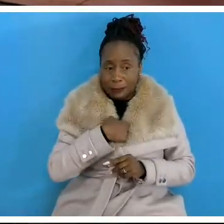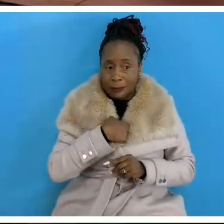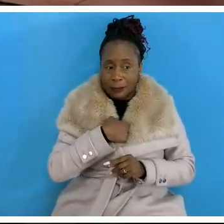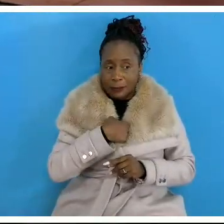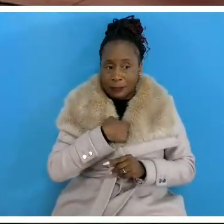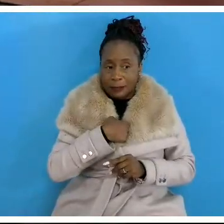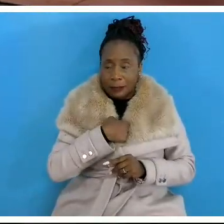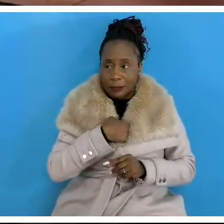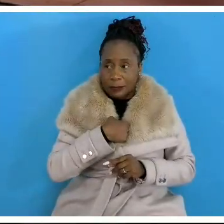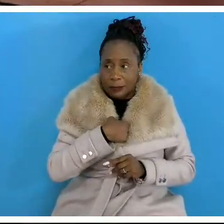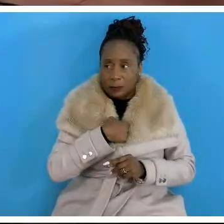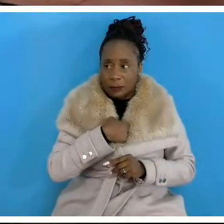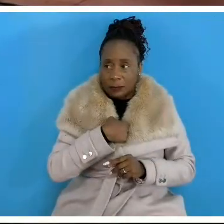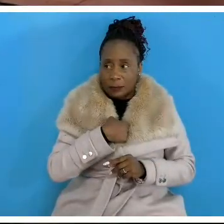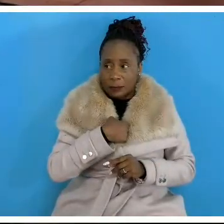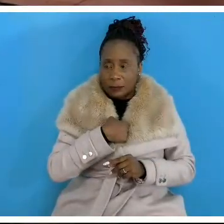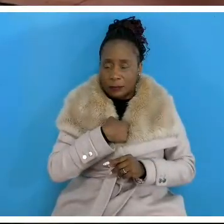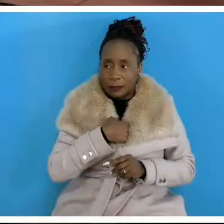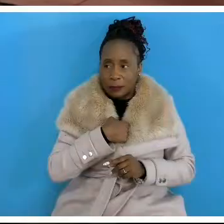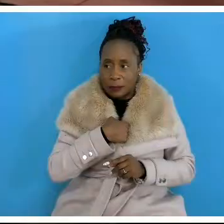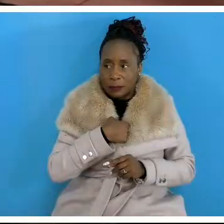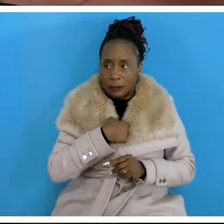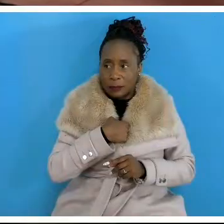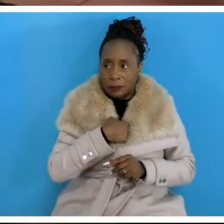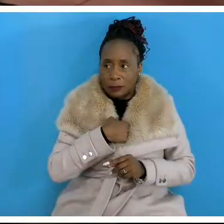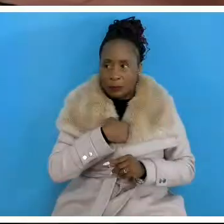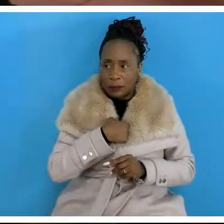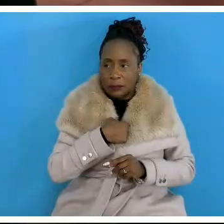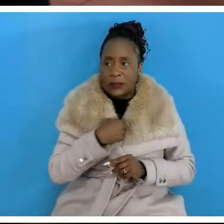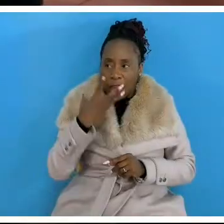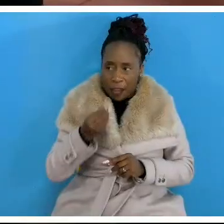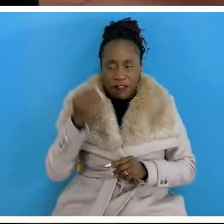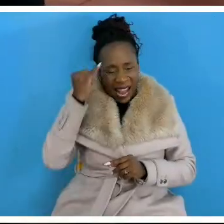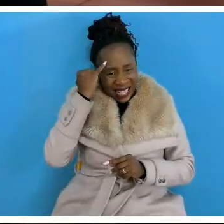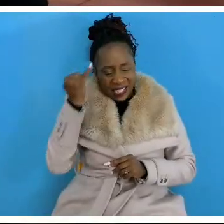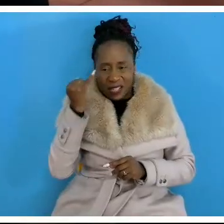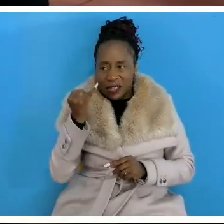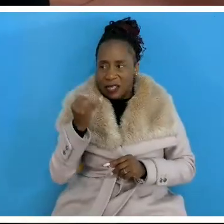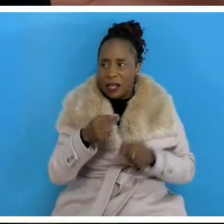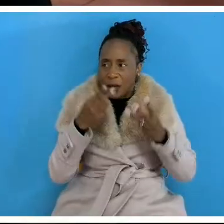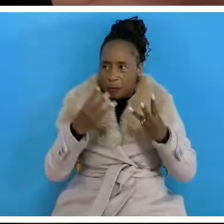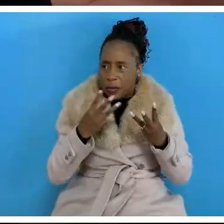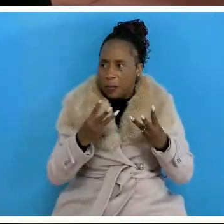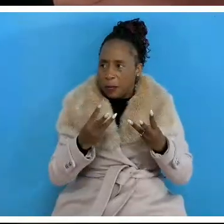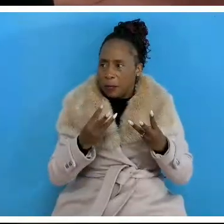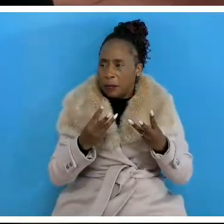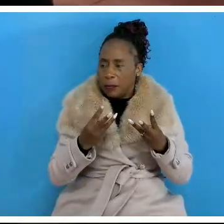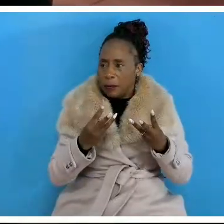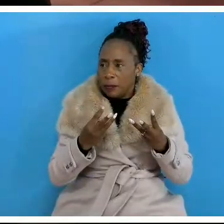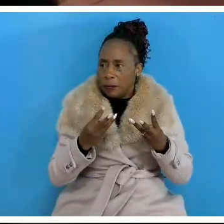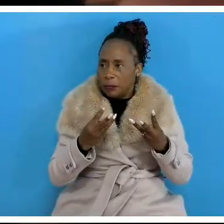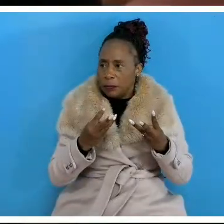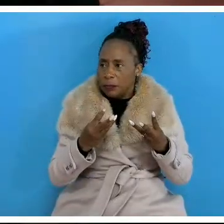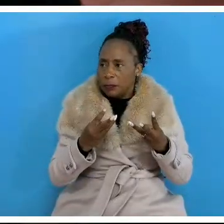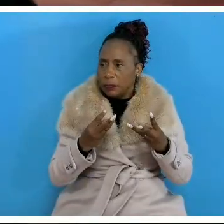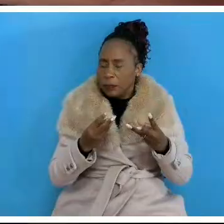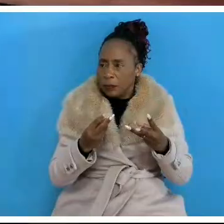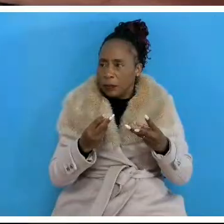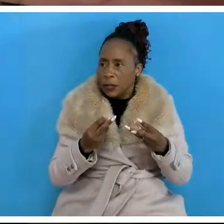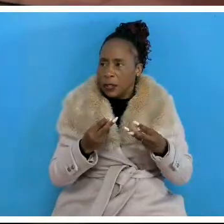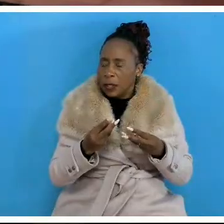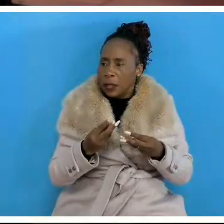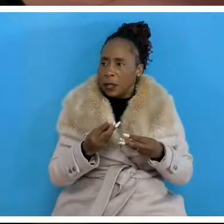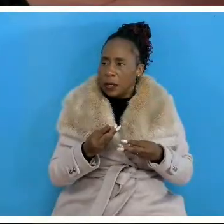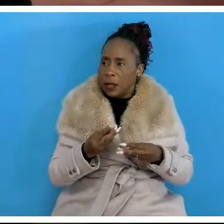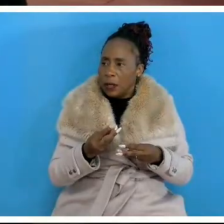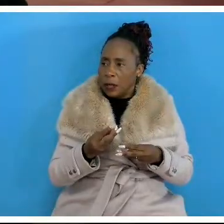even though I might not look like it, but I've also got ideas if you people want to get more money